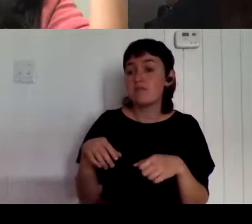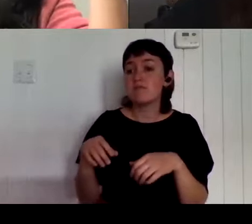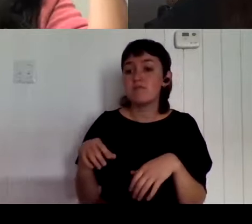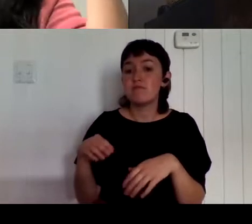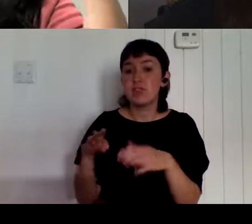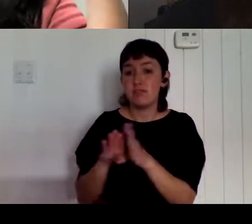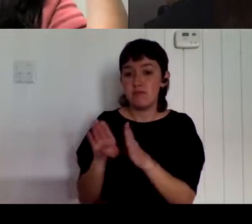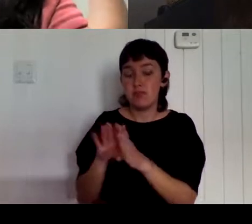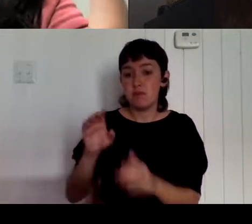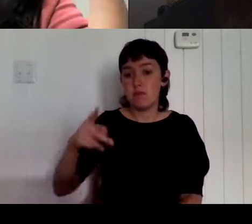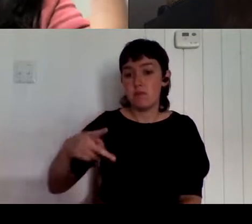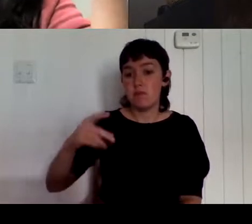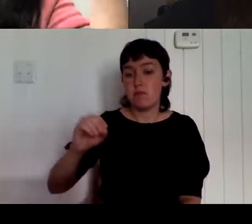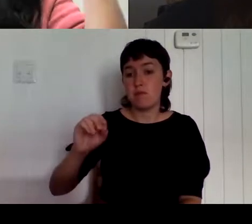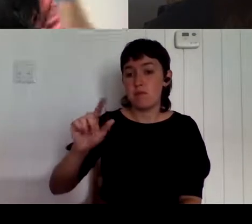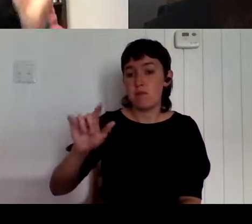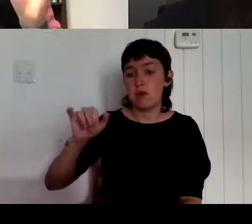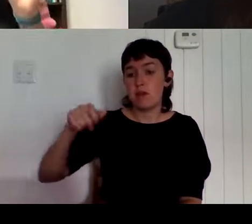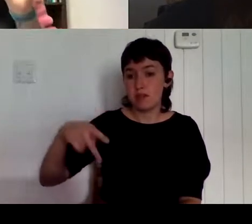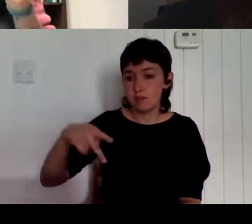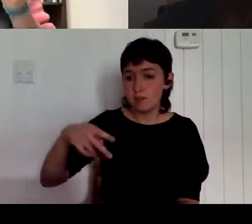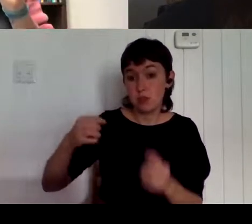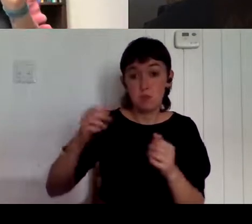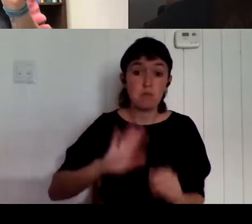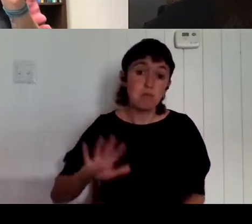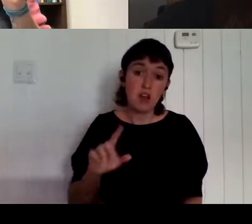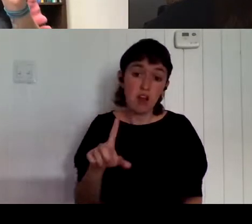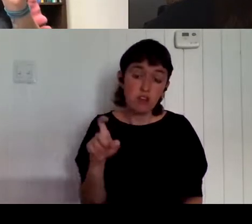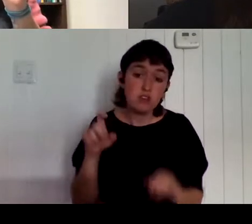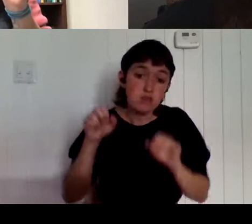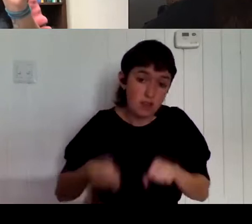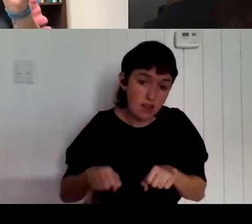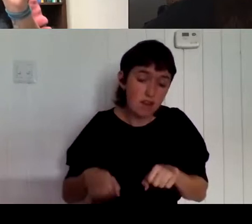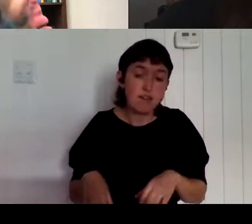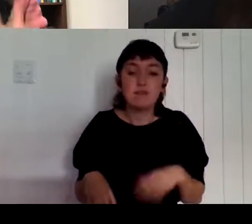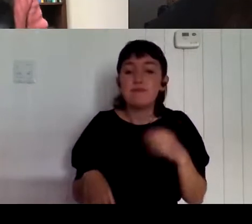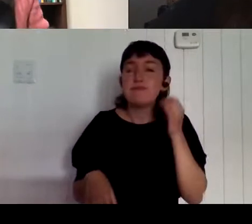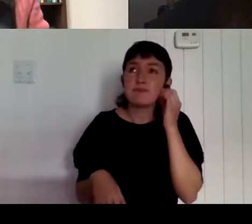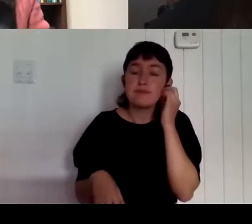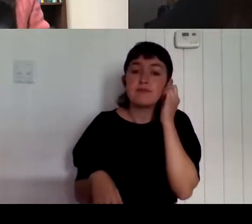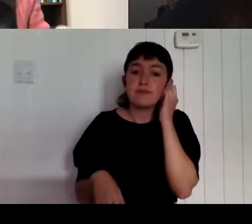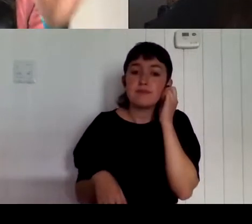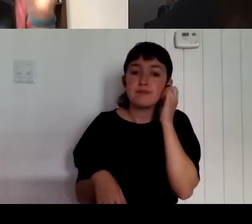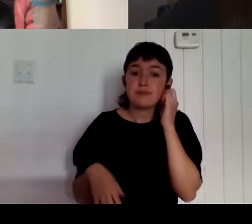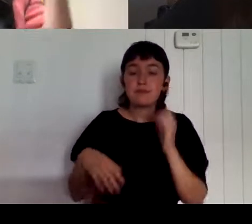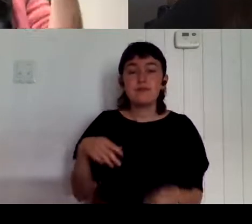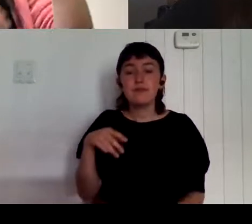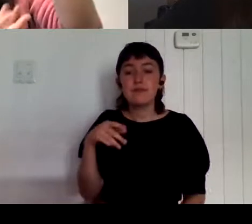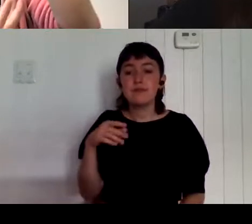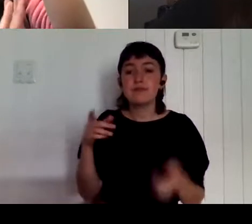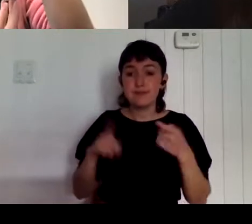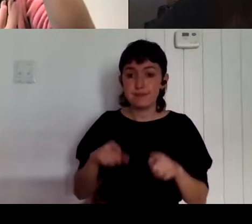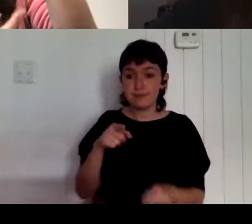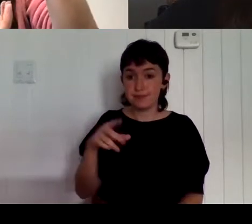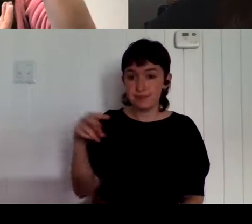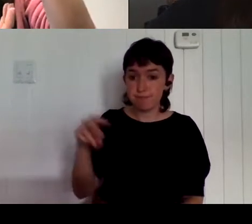to possibly answer the question you might actually want, when you're looking at, um, the polyps and where they have